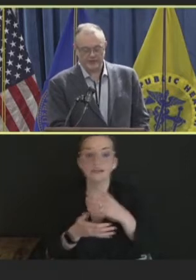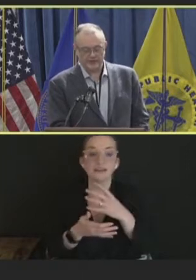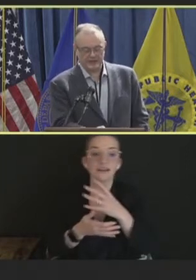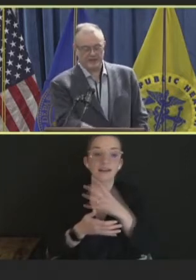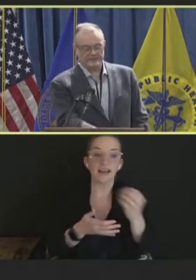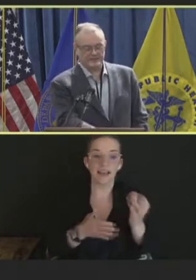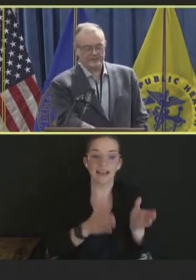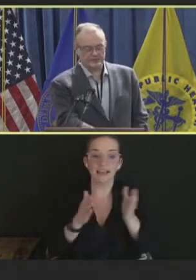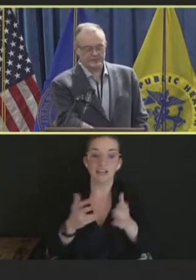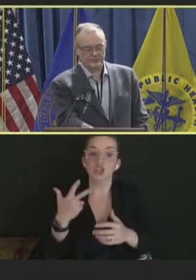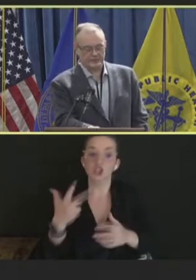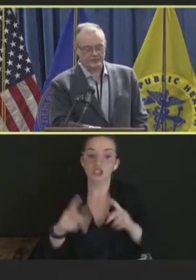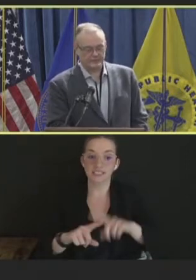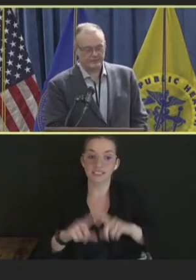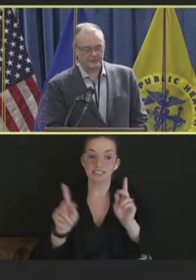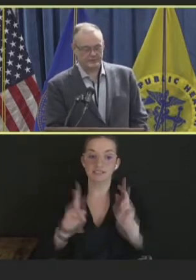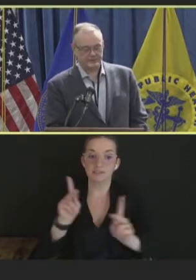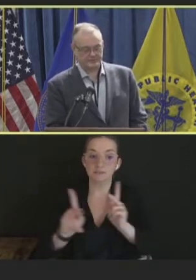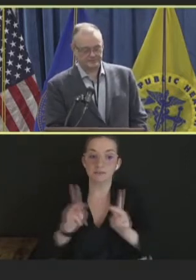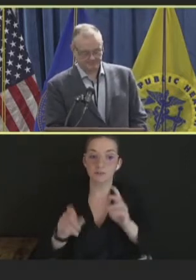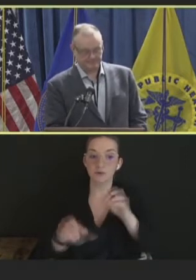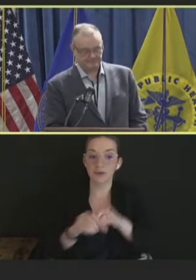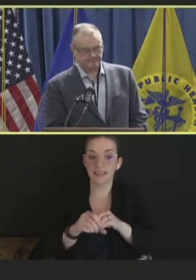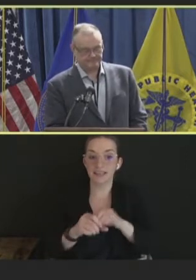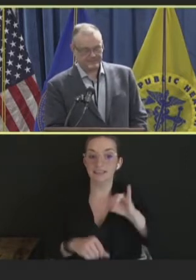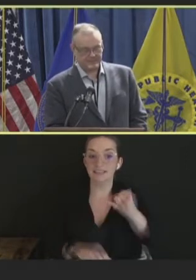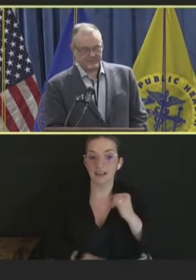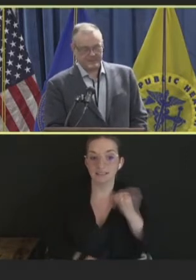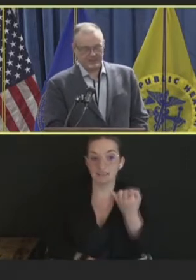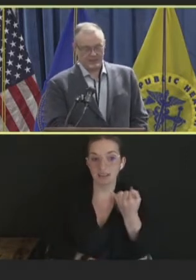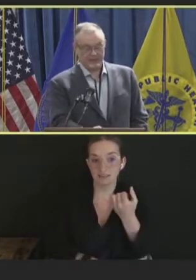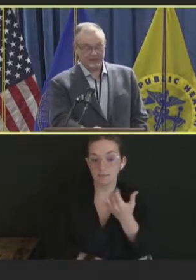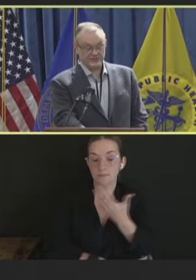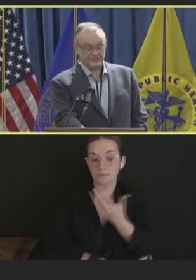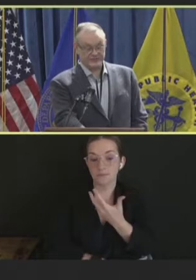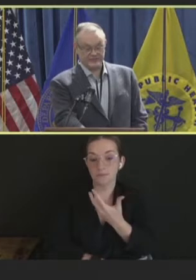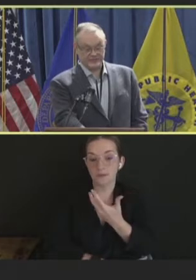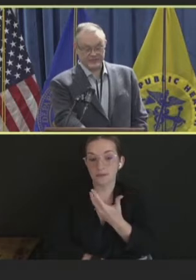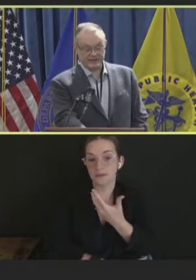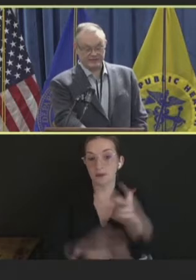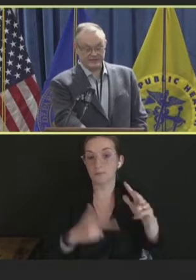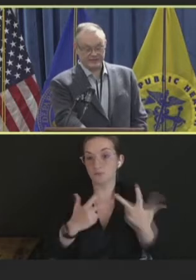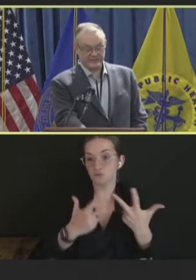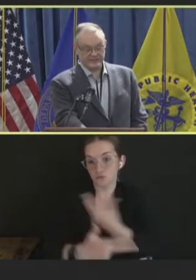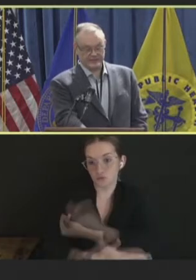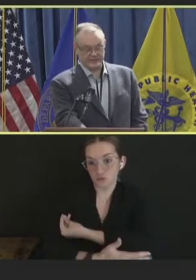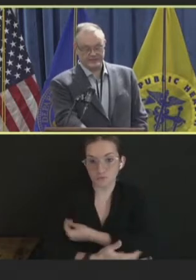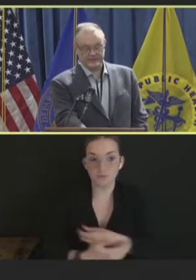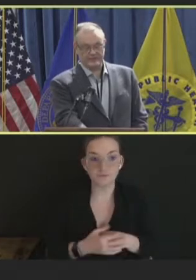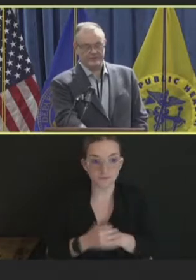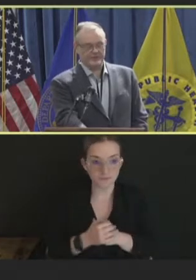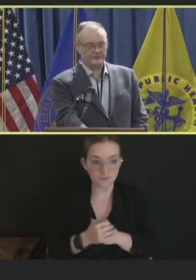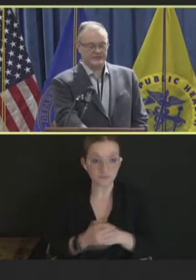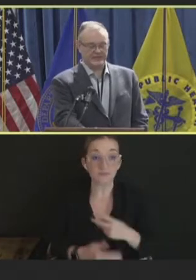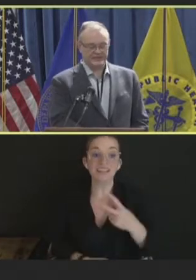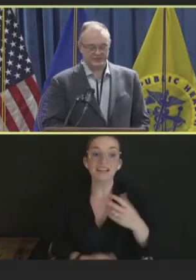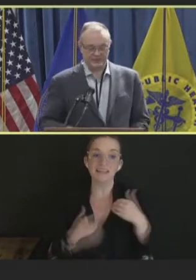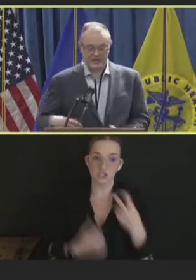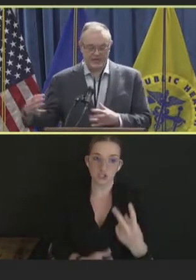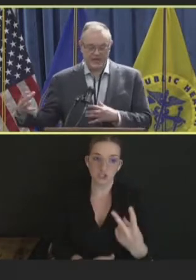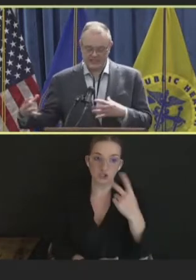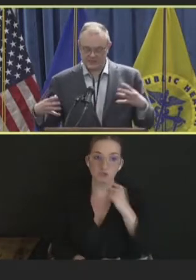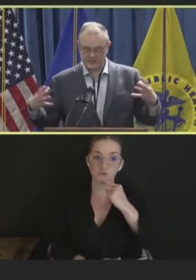the Janssen booster groups. We had 2 serious adverse events, those that lead